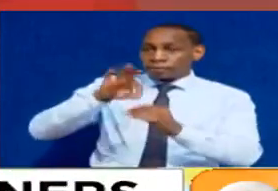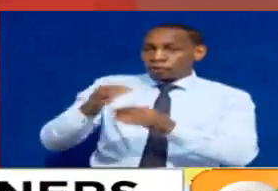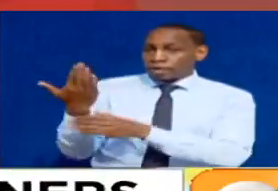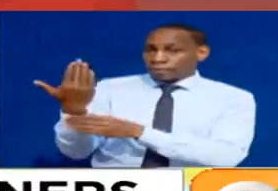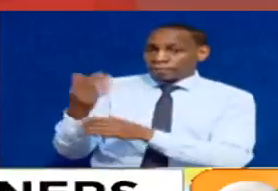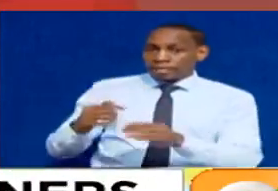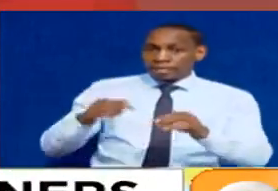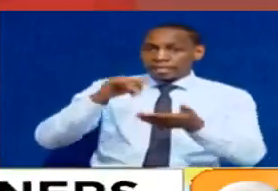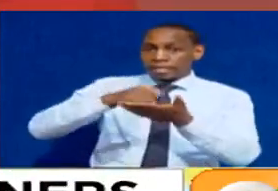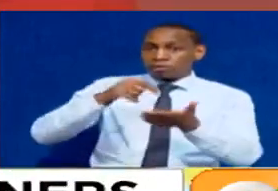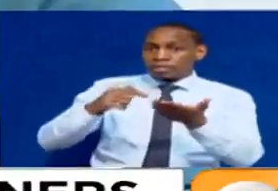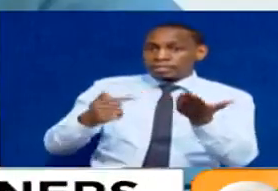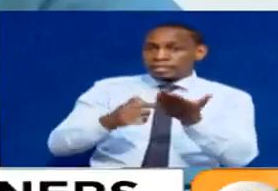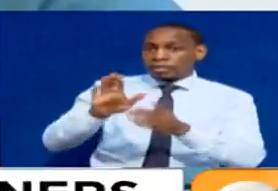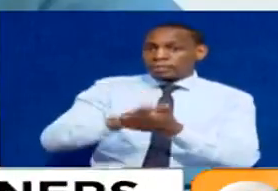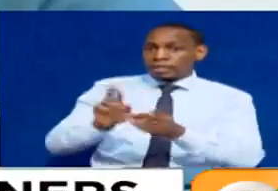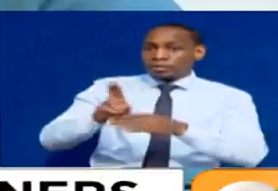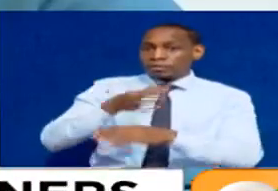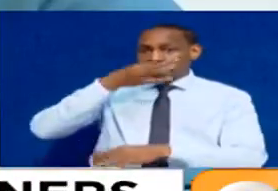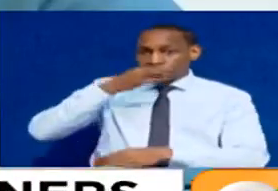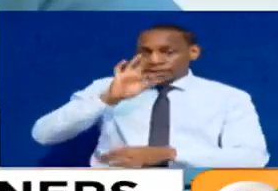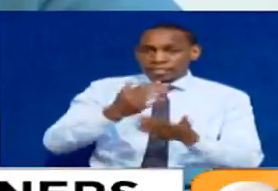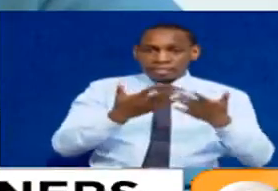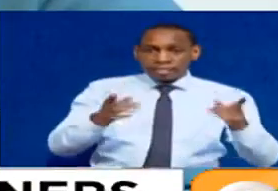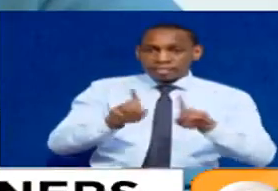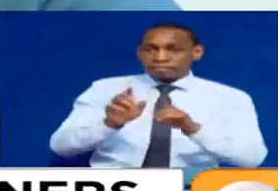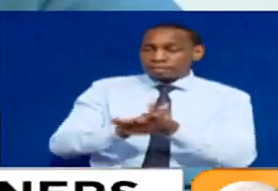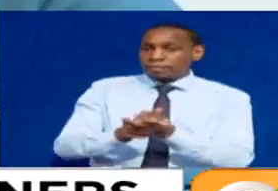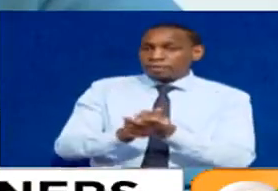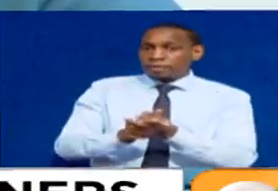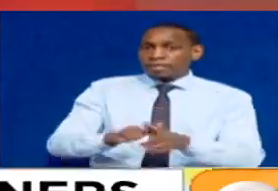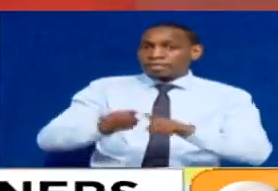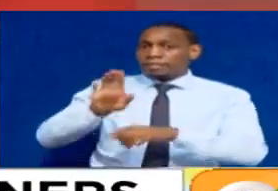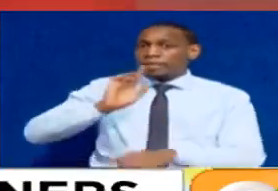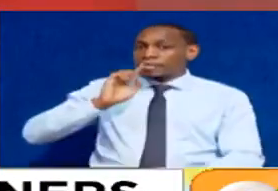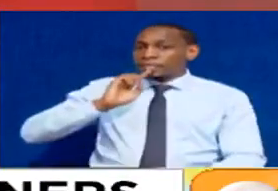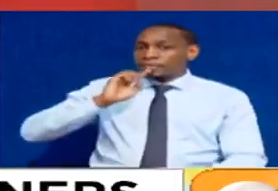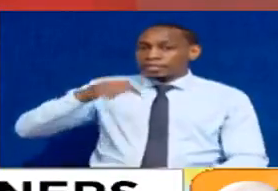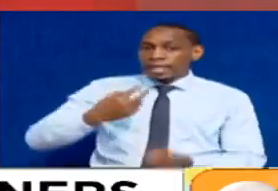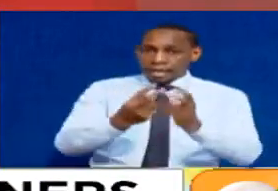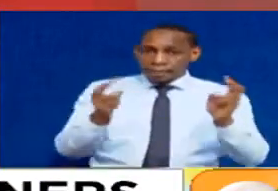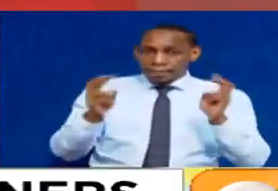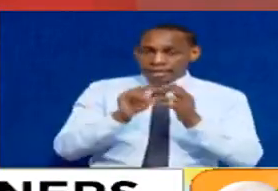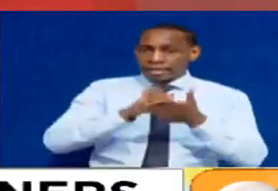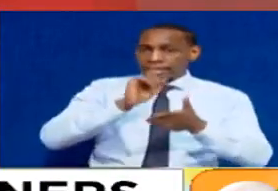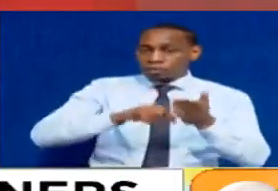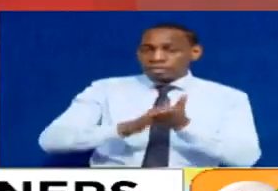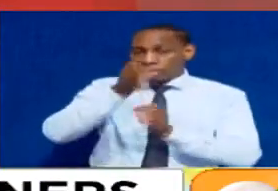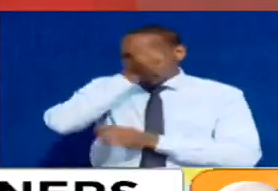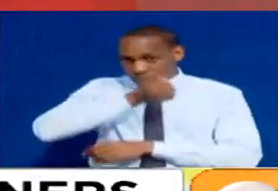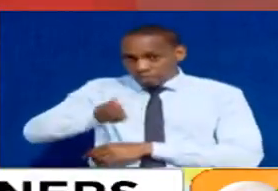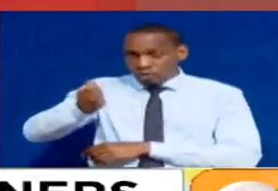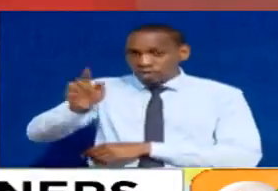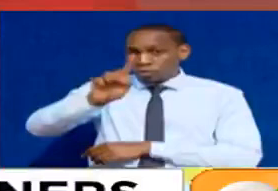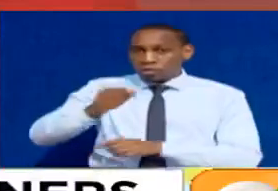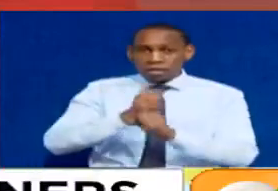including your technology, where you use Saframofo and you went to debate this. Are you telling this panel that this was bypassed?